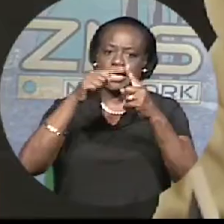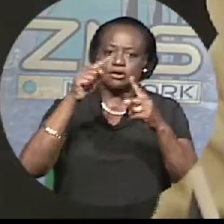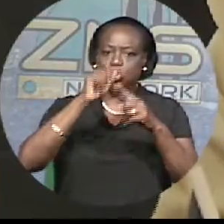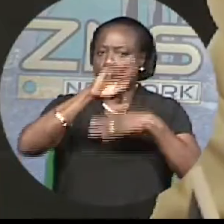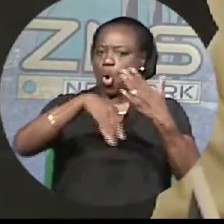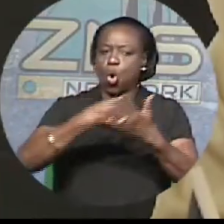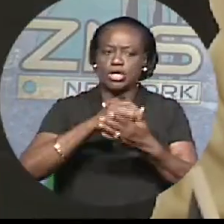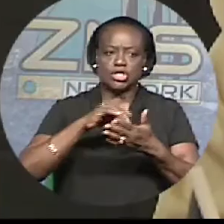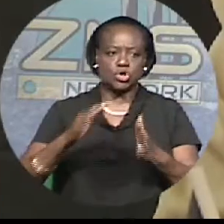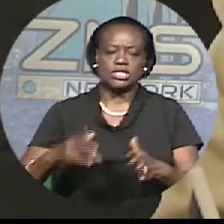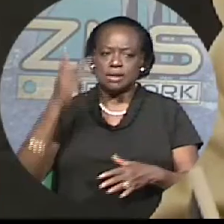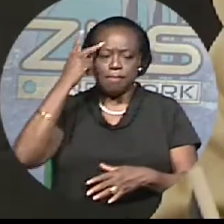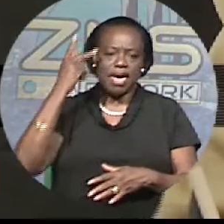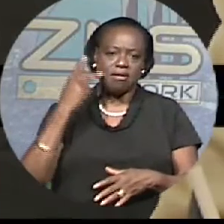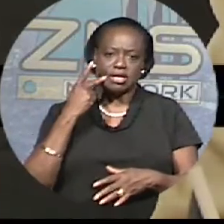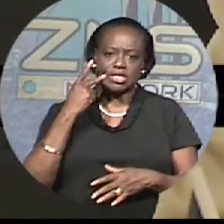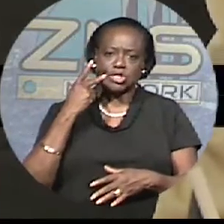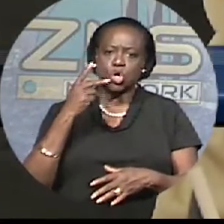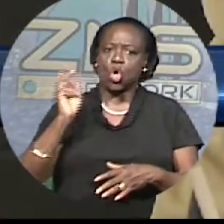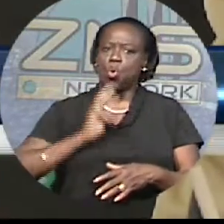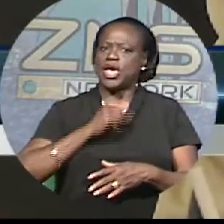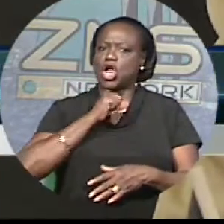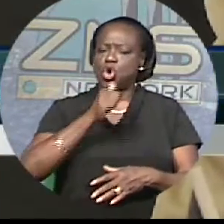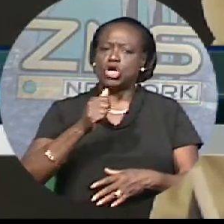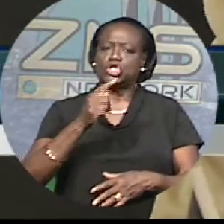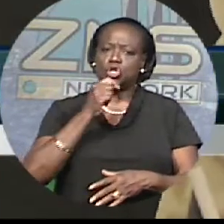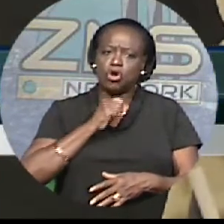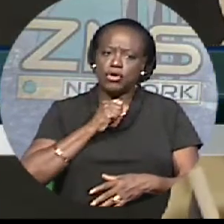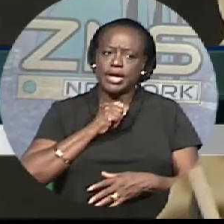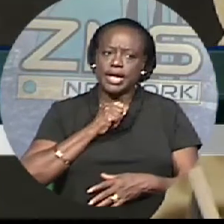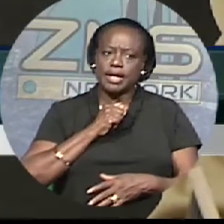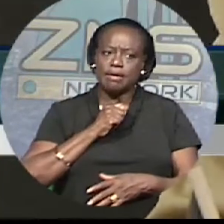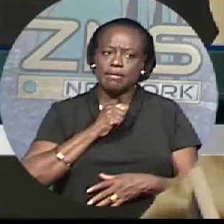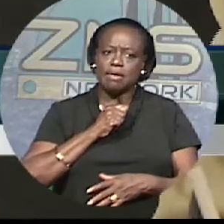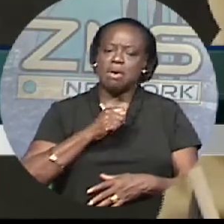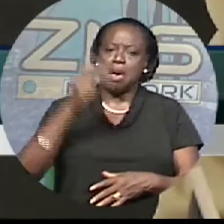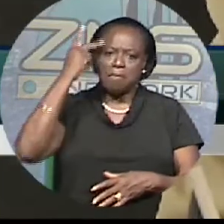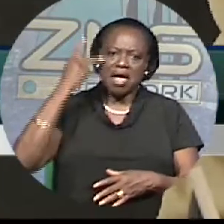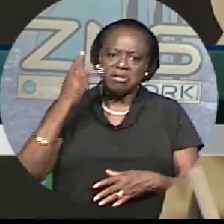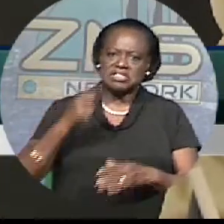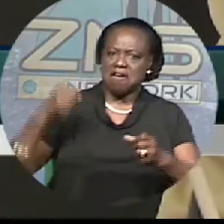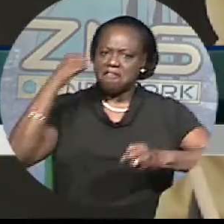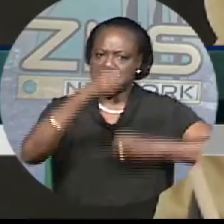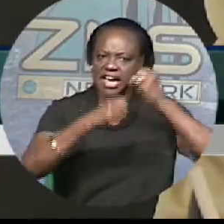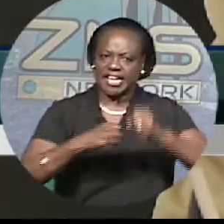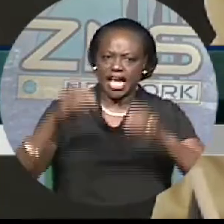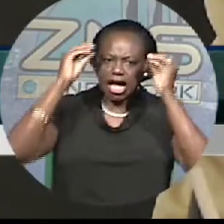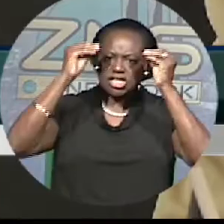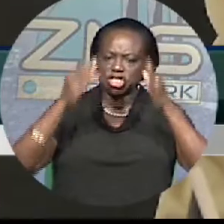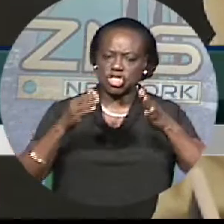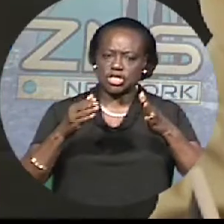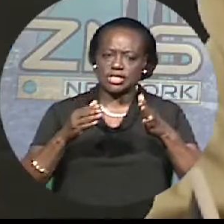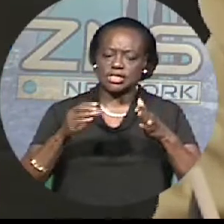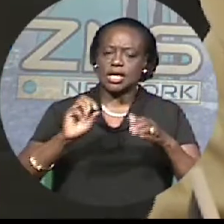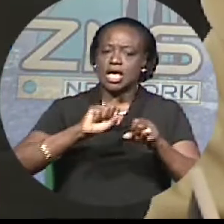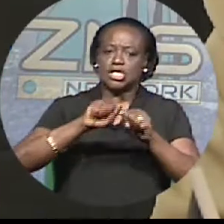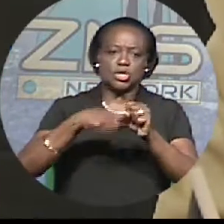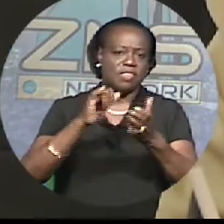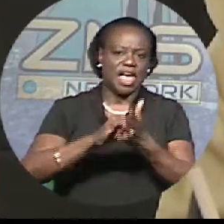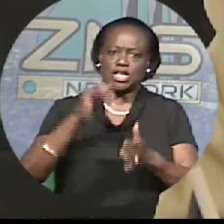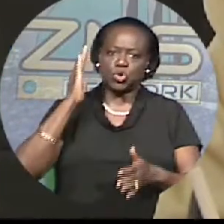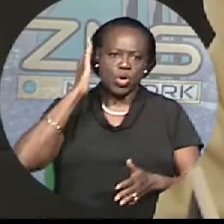not be tolerating no parents threatening no teachers, no parents going on school campus fighting with teachers. So that will not